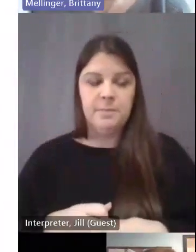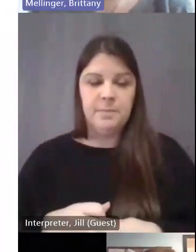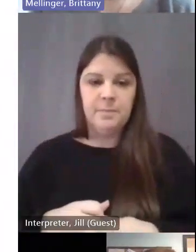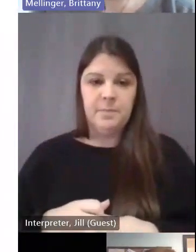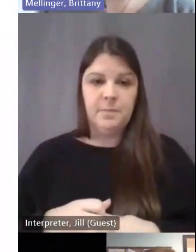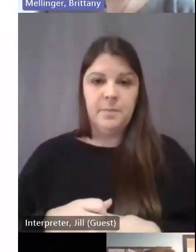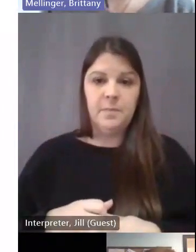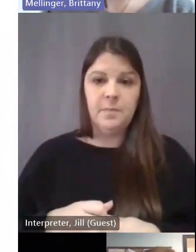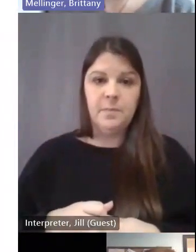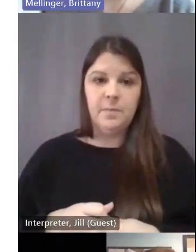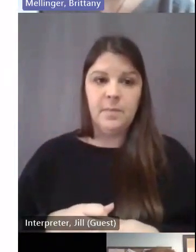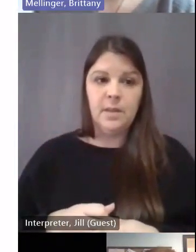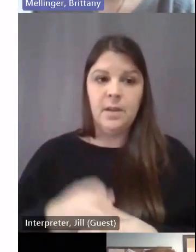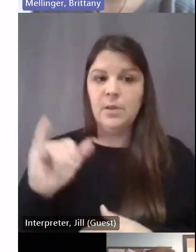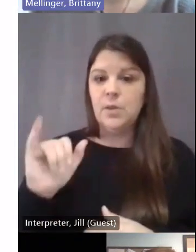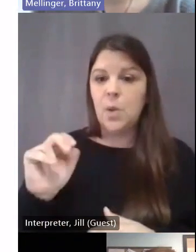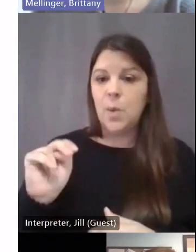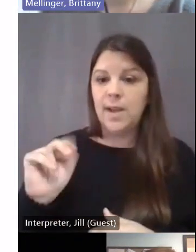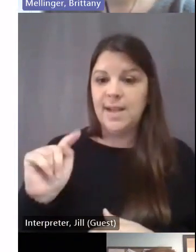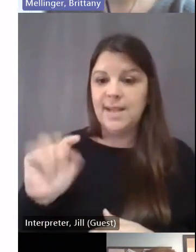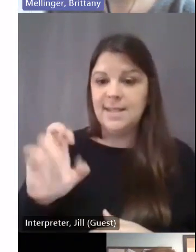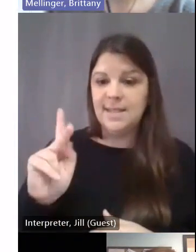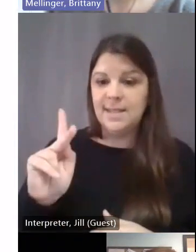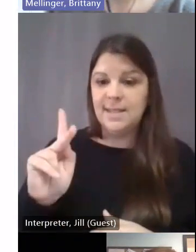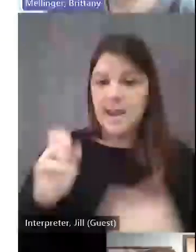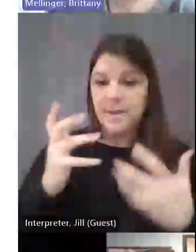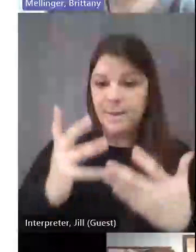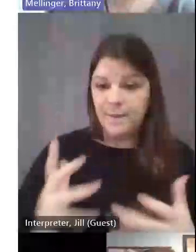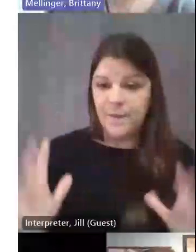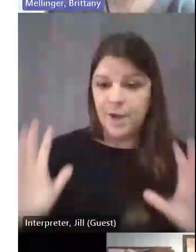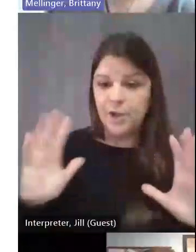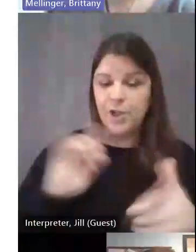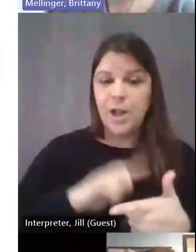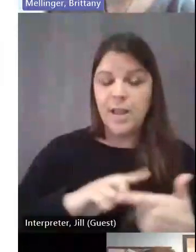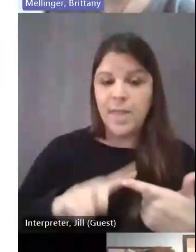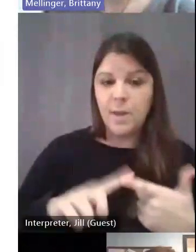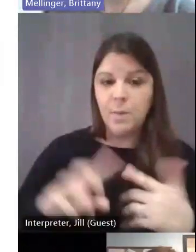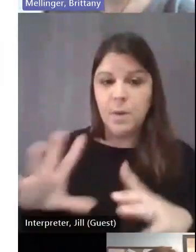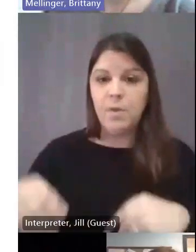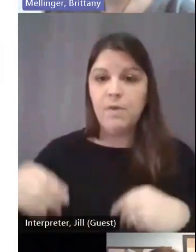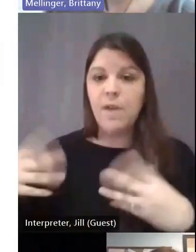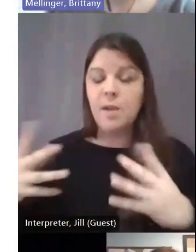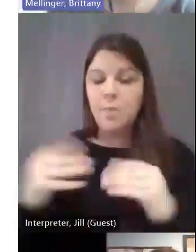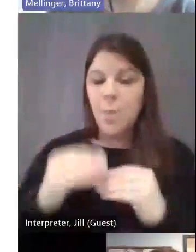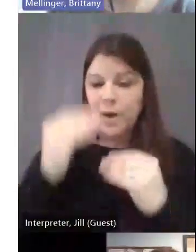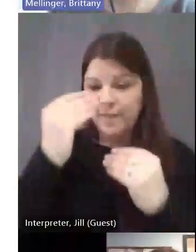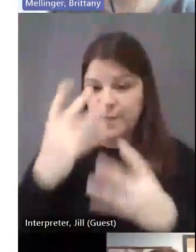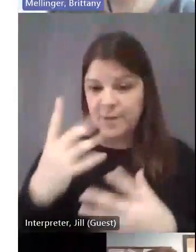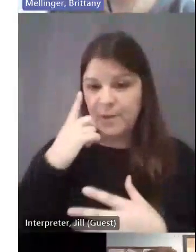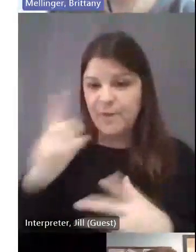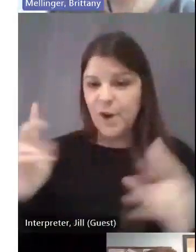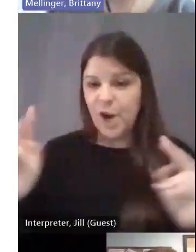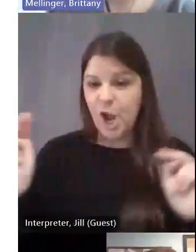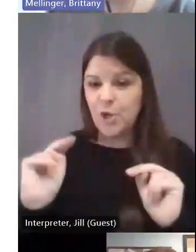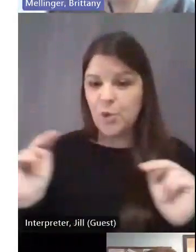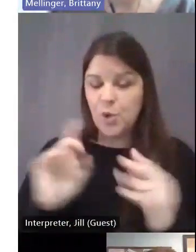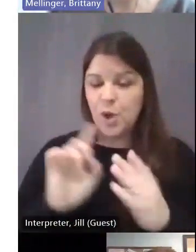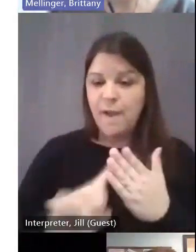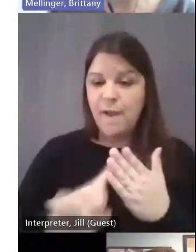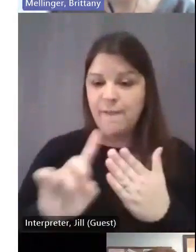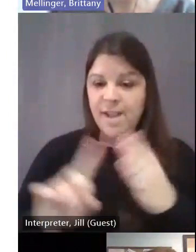So after you move past the intake phase, then you're asked to provide additional information to a neutral investigator, and